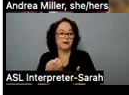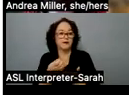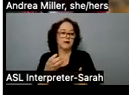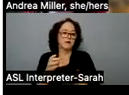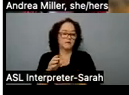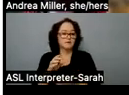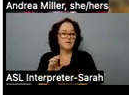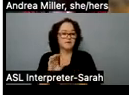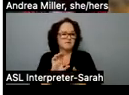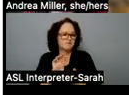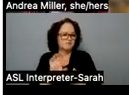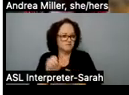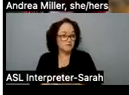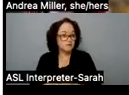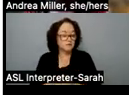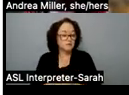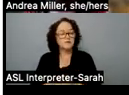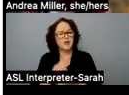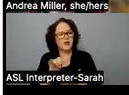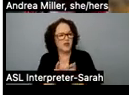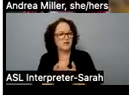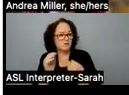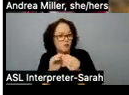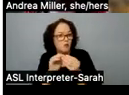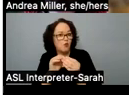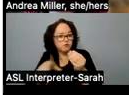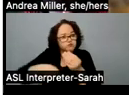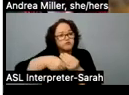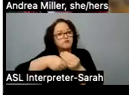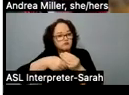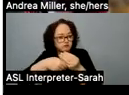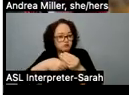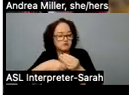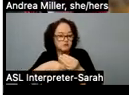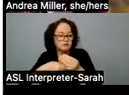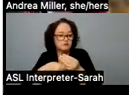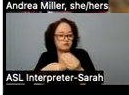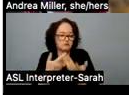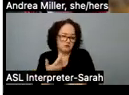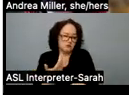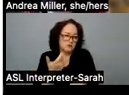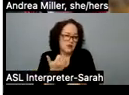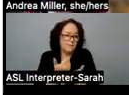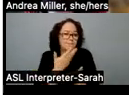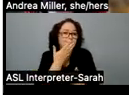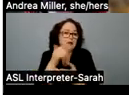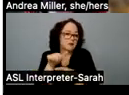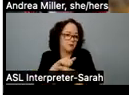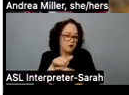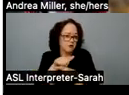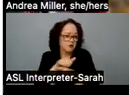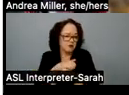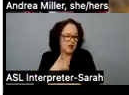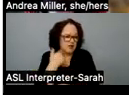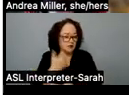that as another layer of best practice, I think, really. Wow, Andrea,